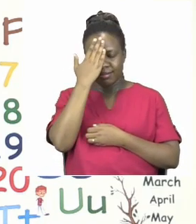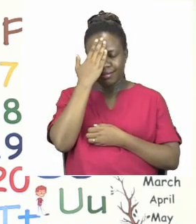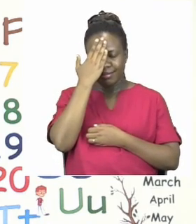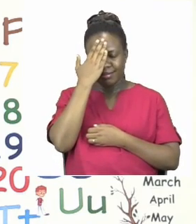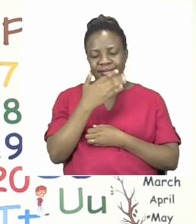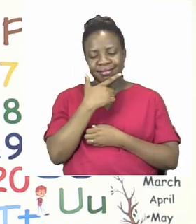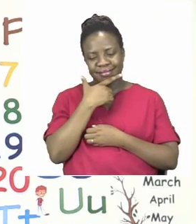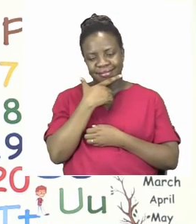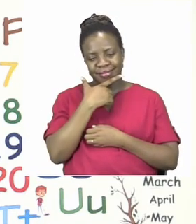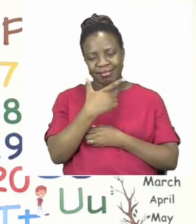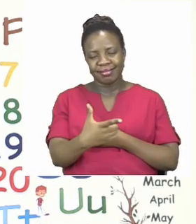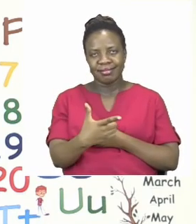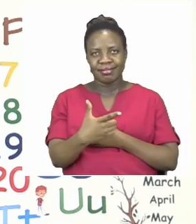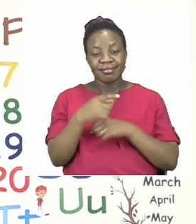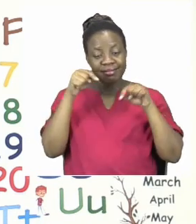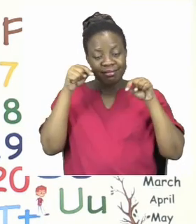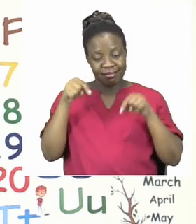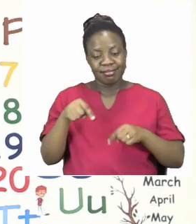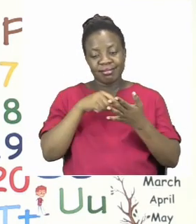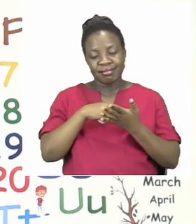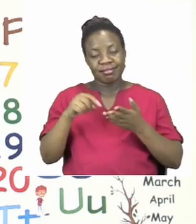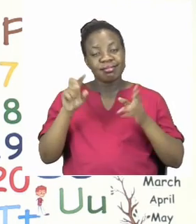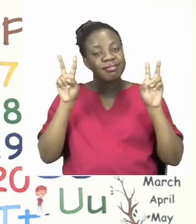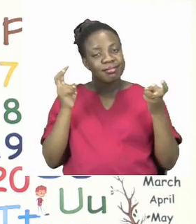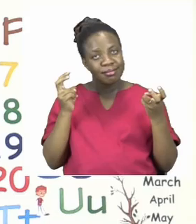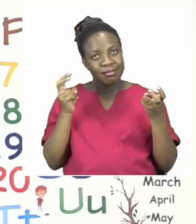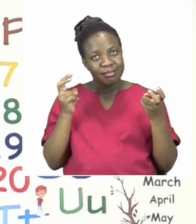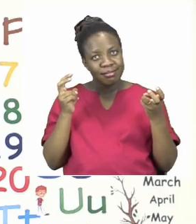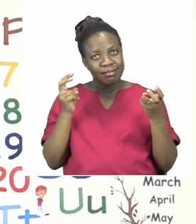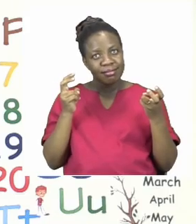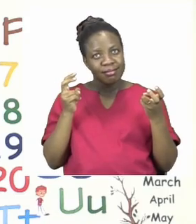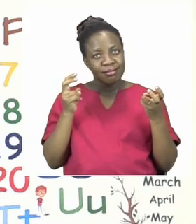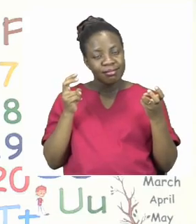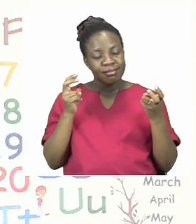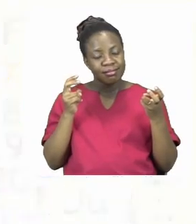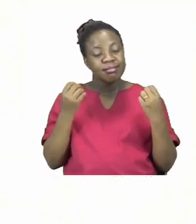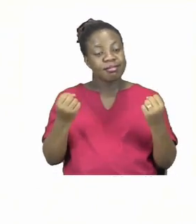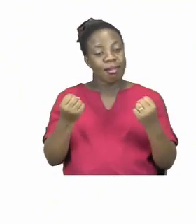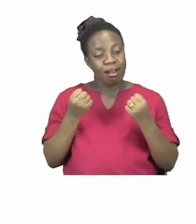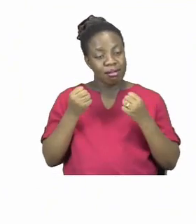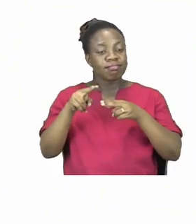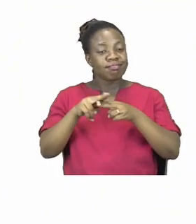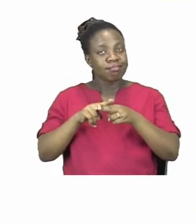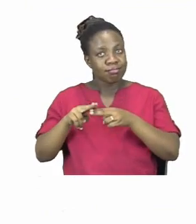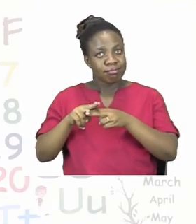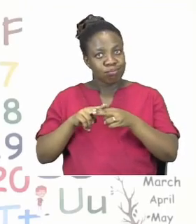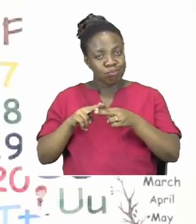for joining me today. Our theme this week is uses of energy